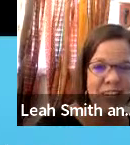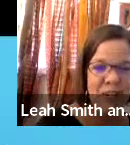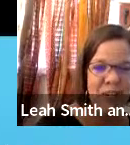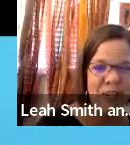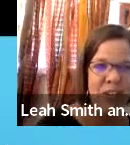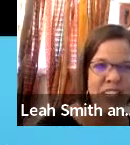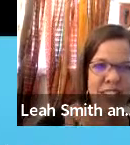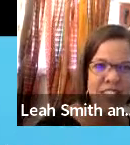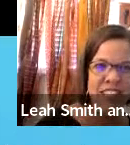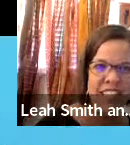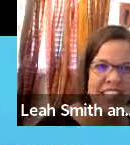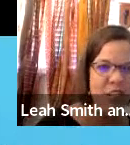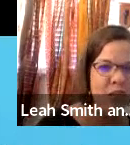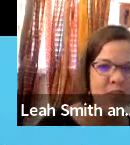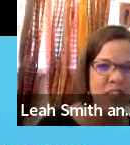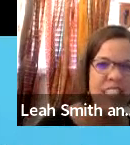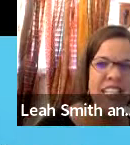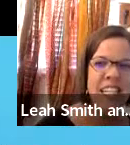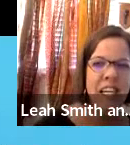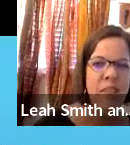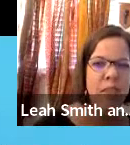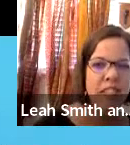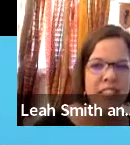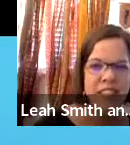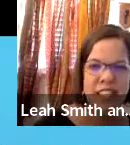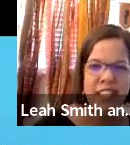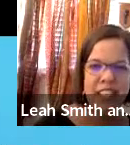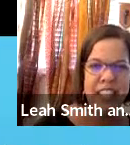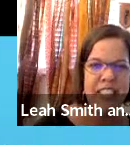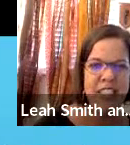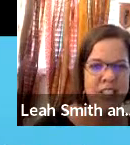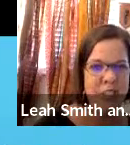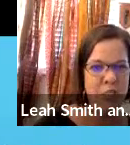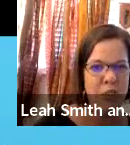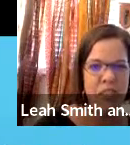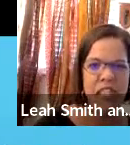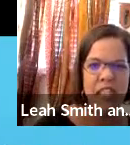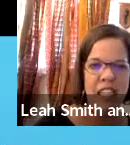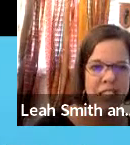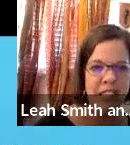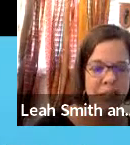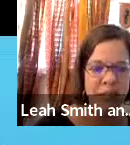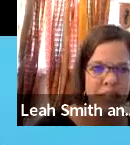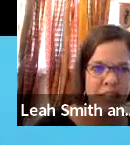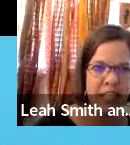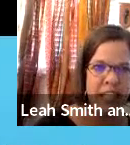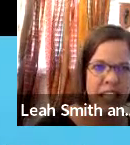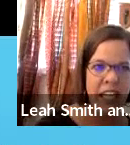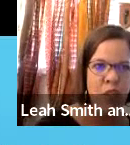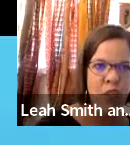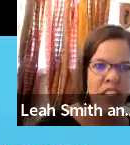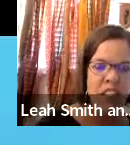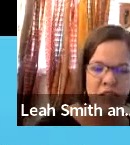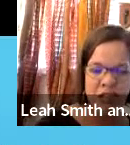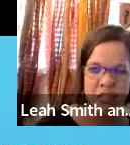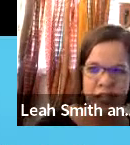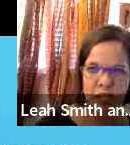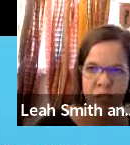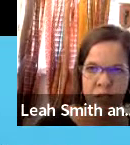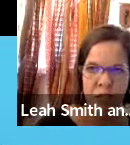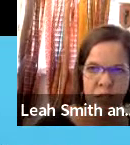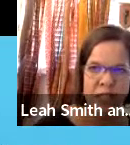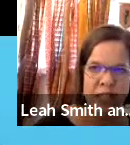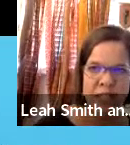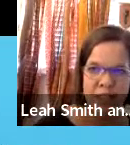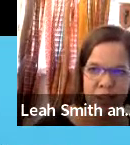situation to go through in order to teach. So we really need better understandings of disability and parenting and what this looks like